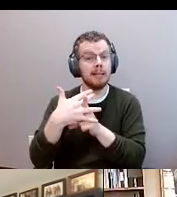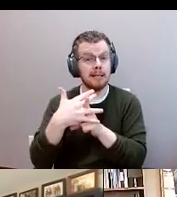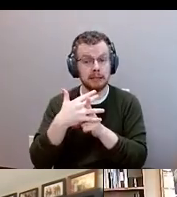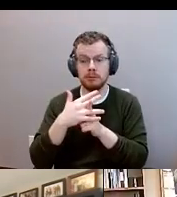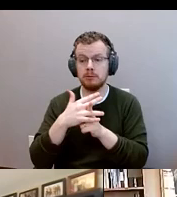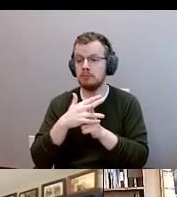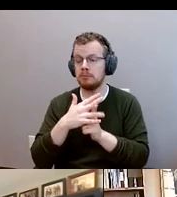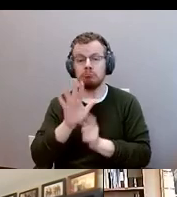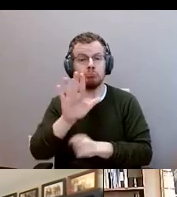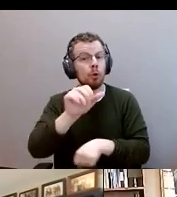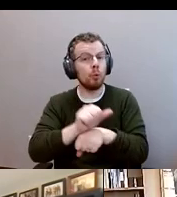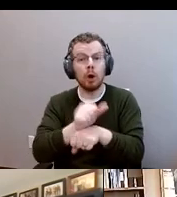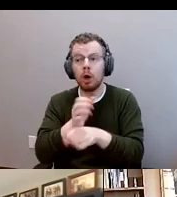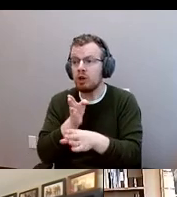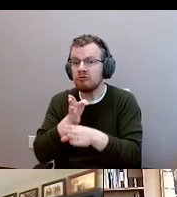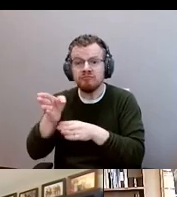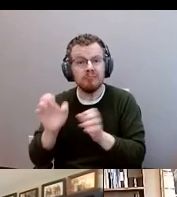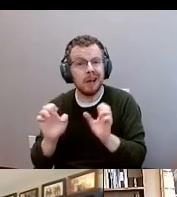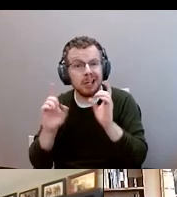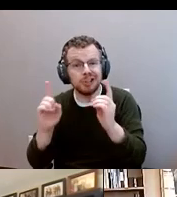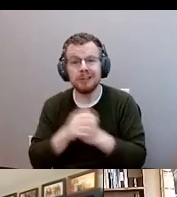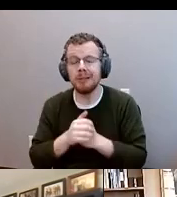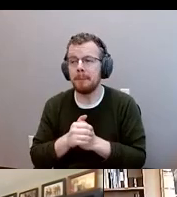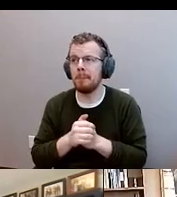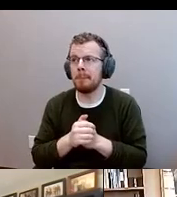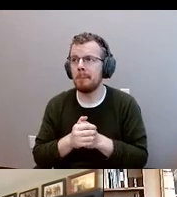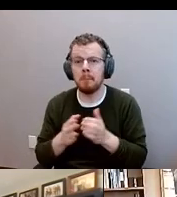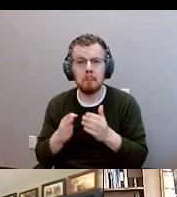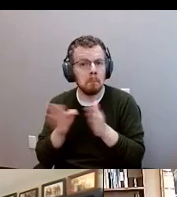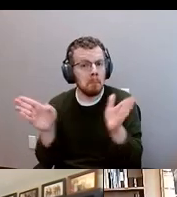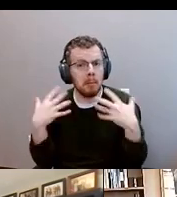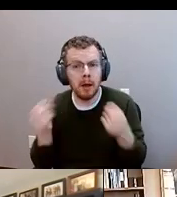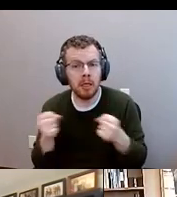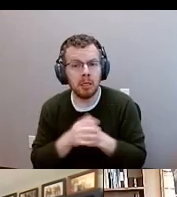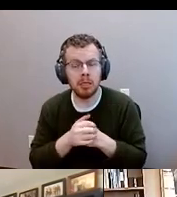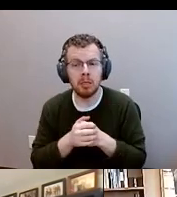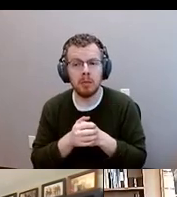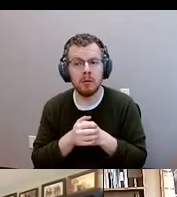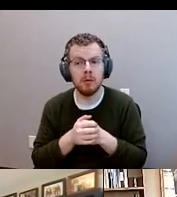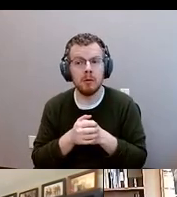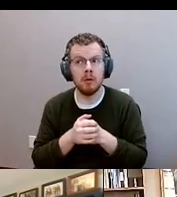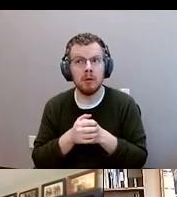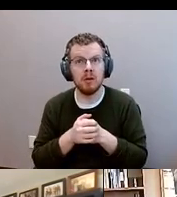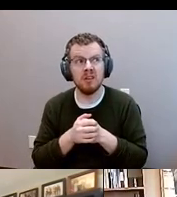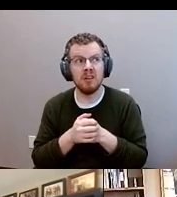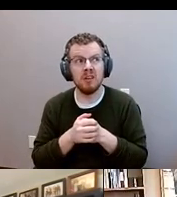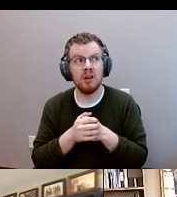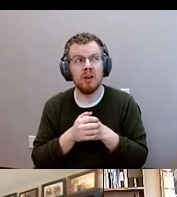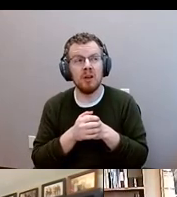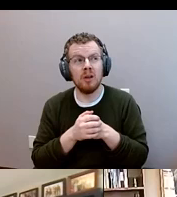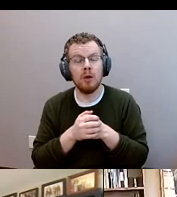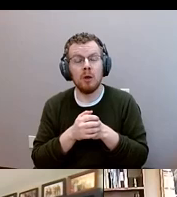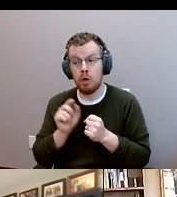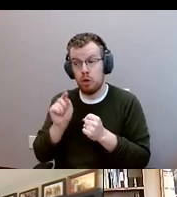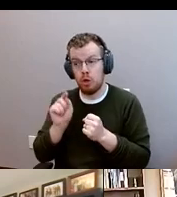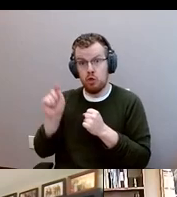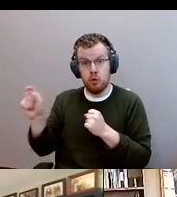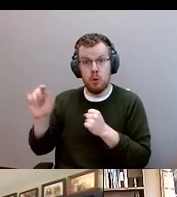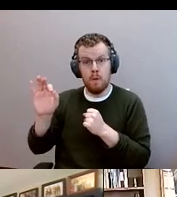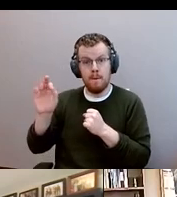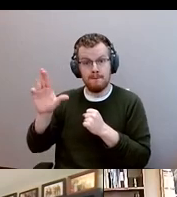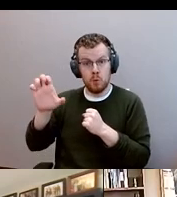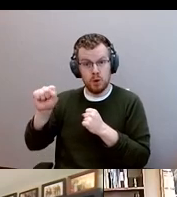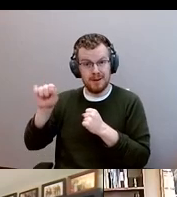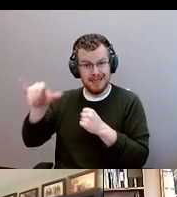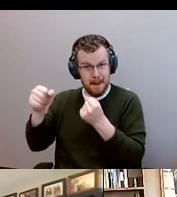in education or public health or whatever, the forces that have supported minoritarian rule,